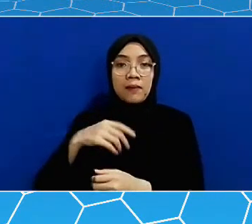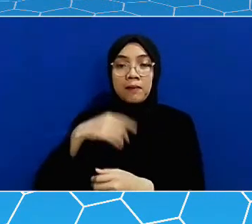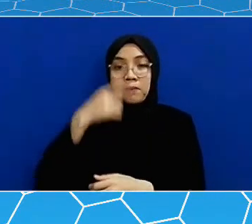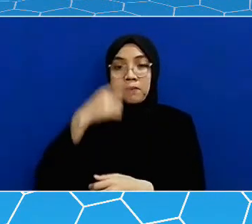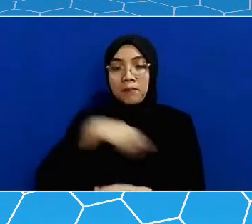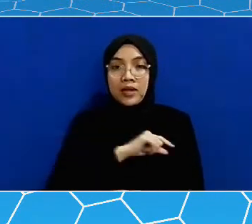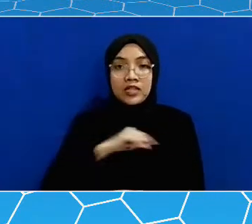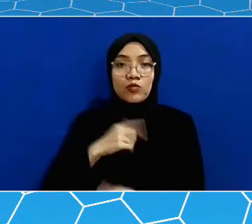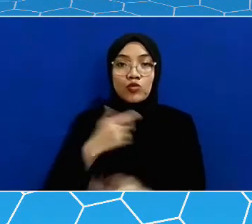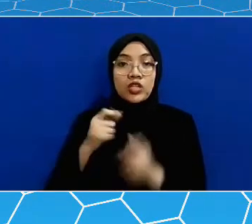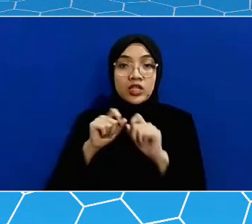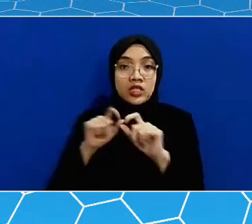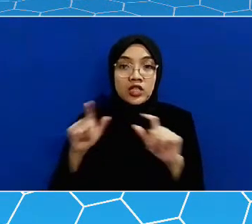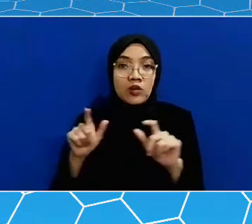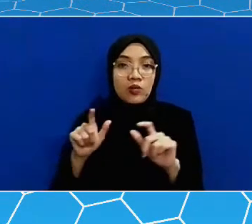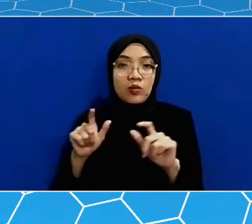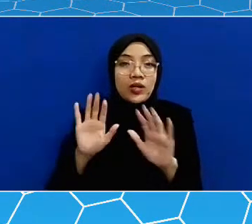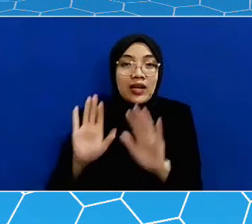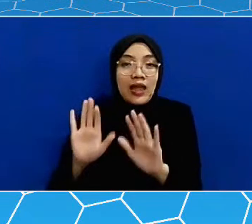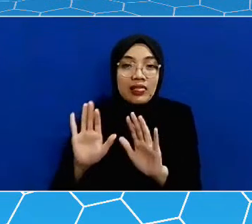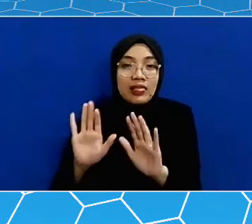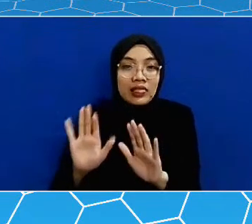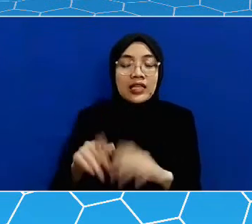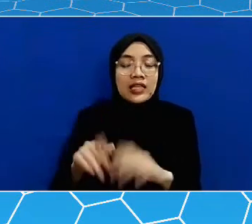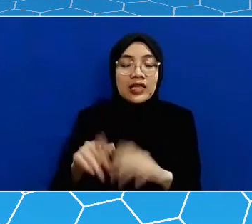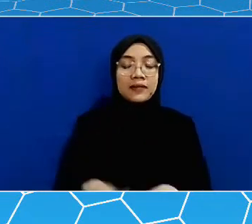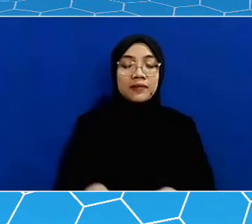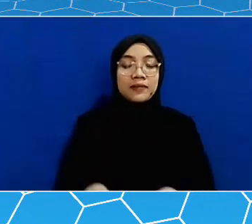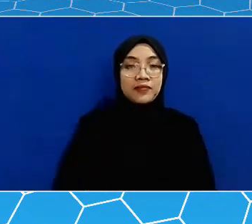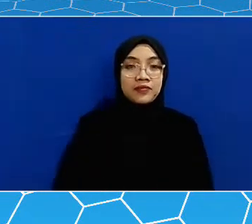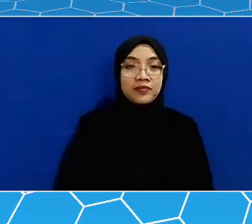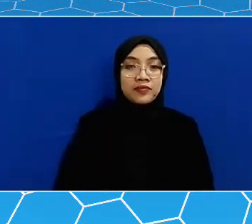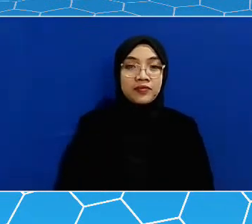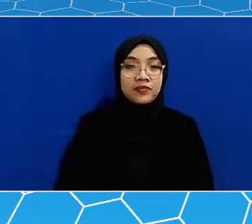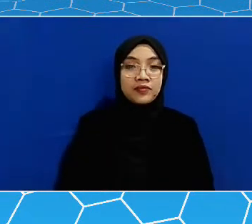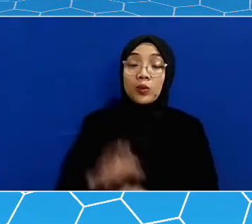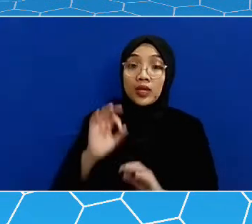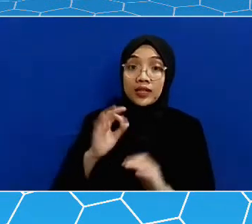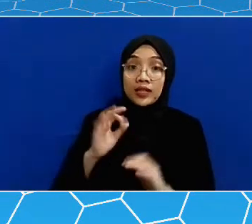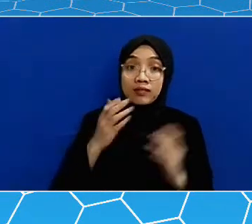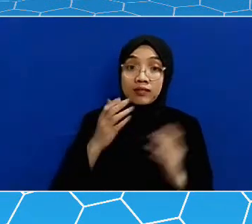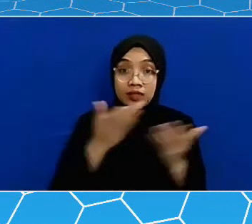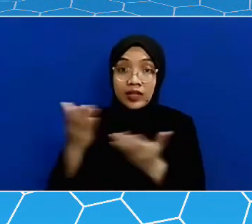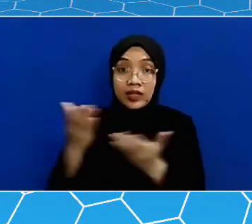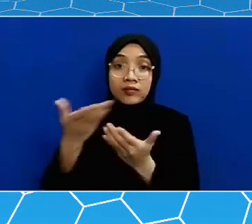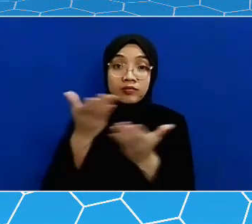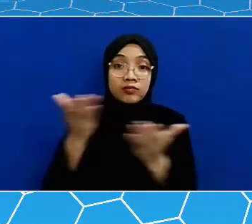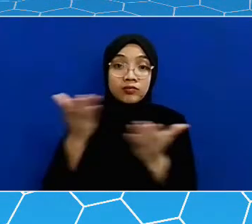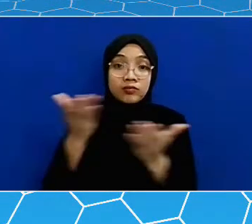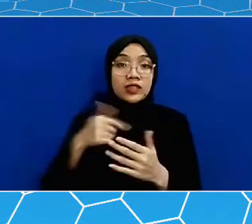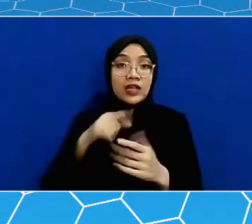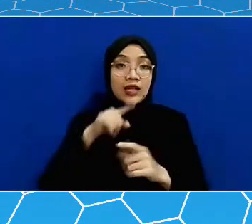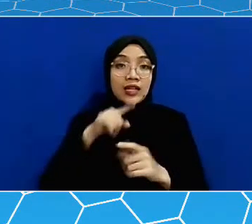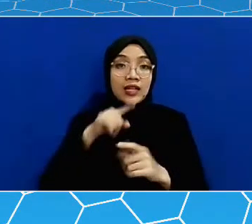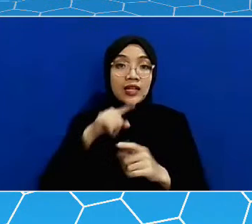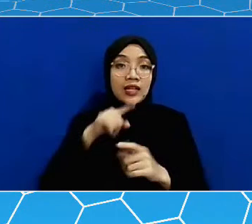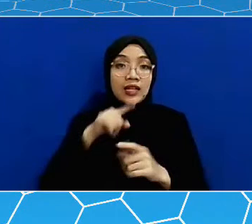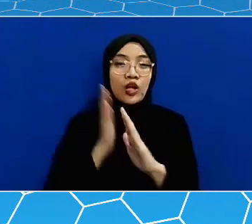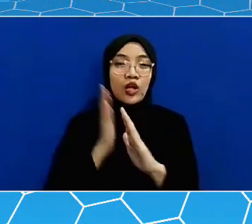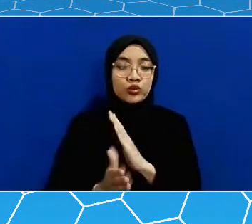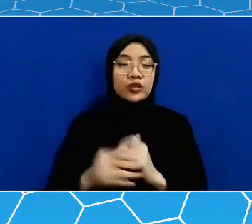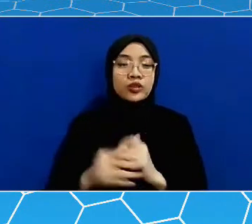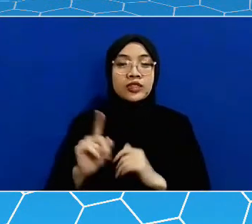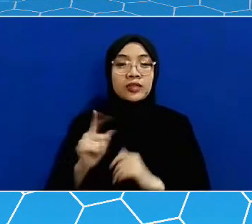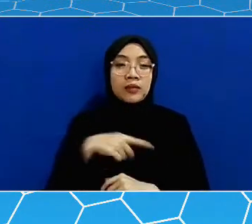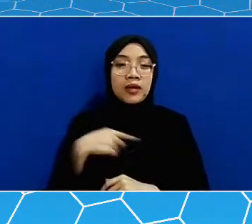on. And also keep the questions coming, because all the questions I will try to send out some answers in some way or